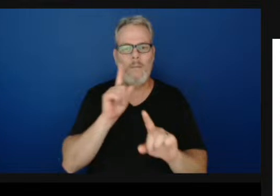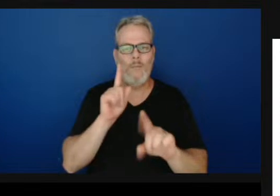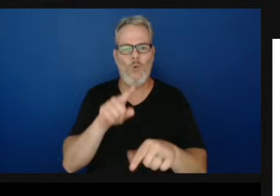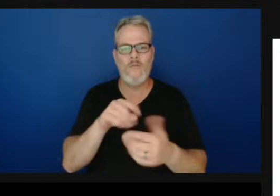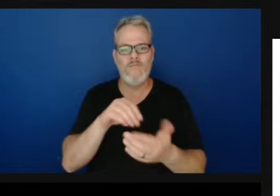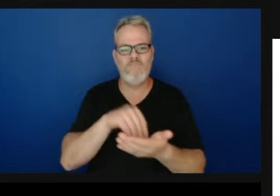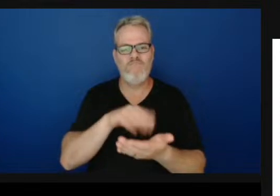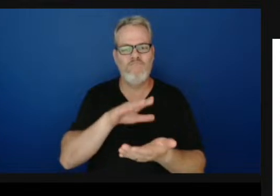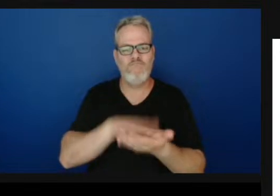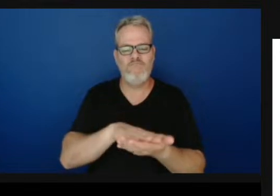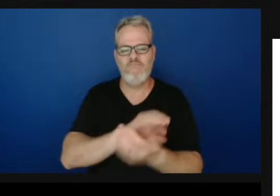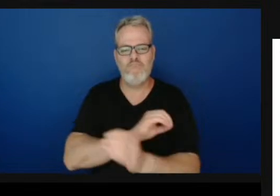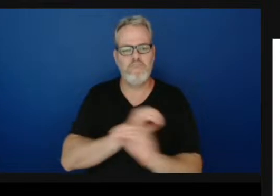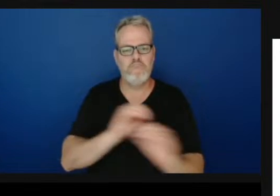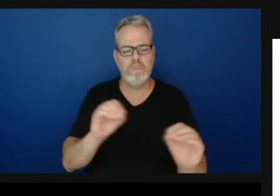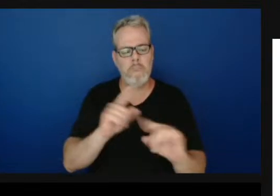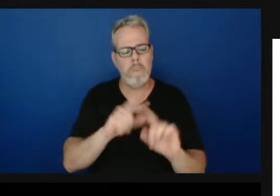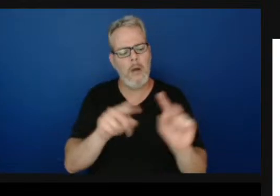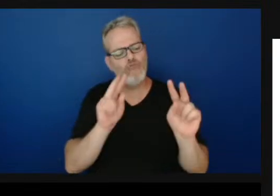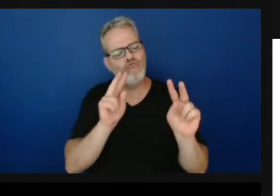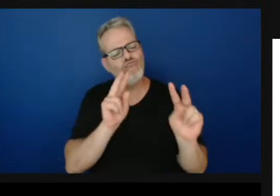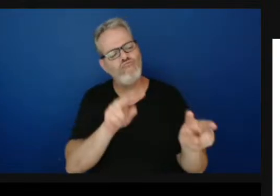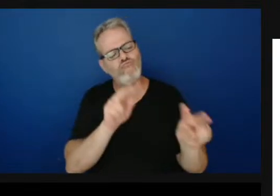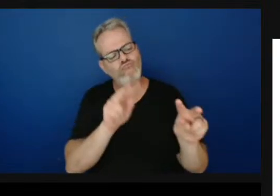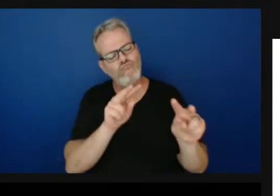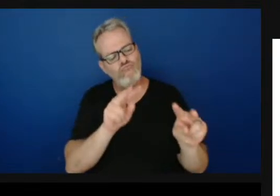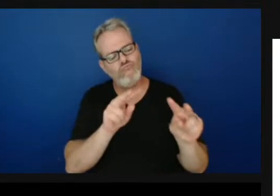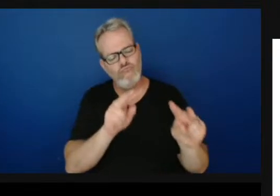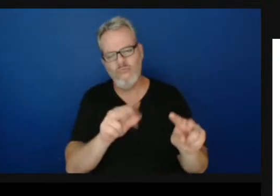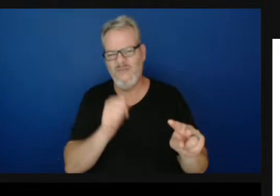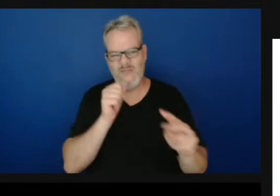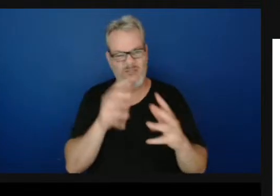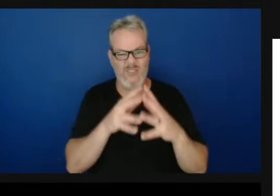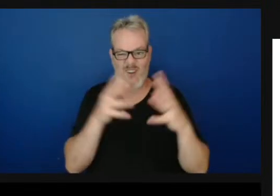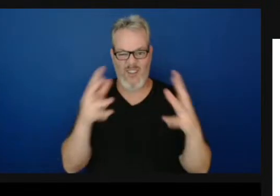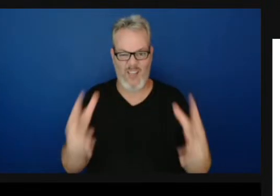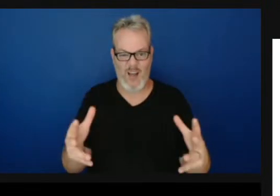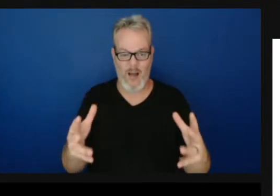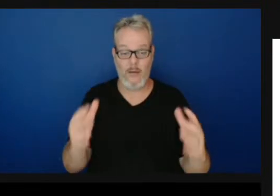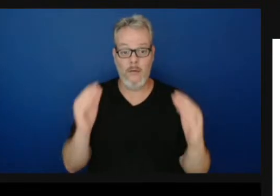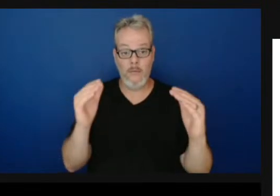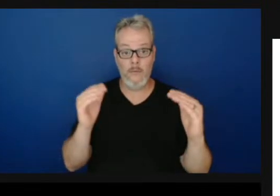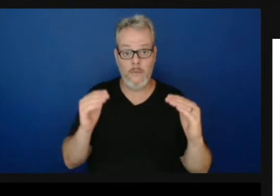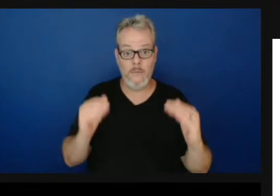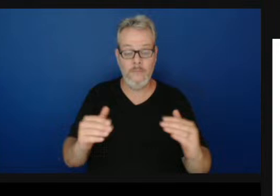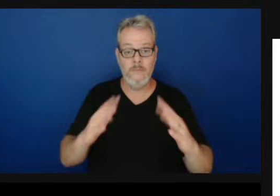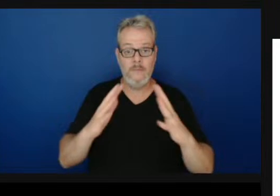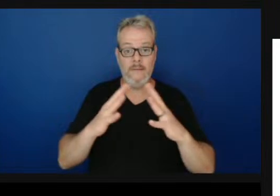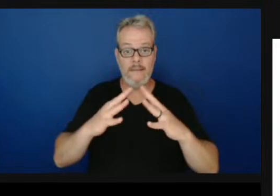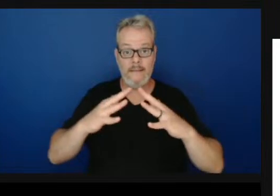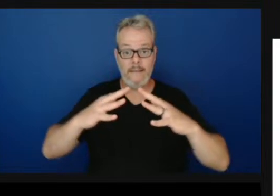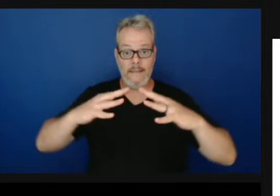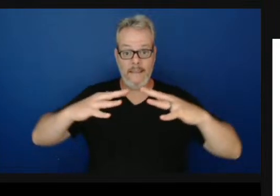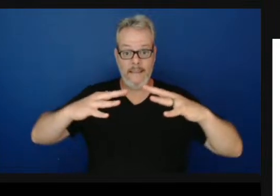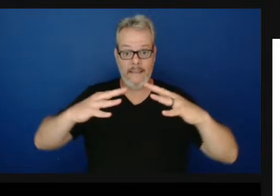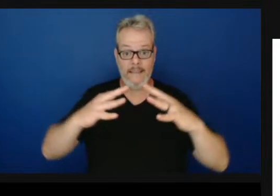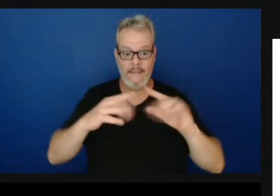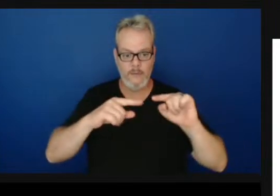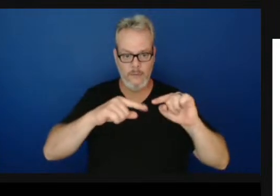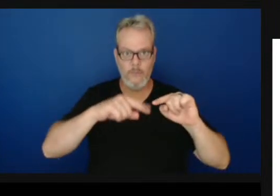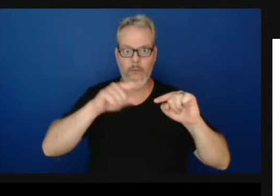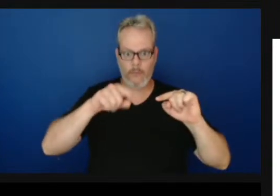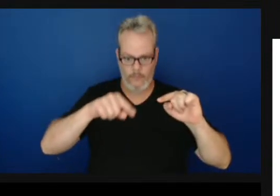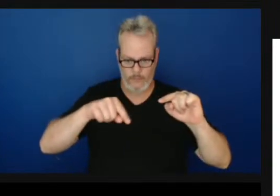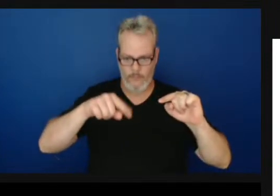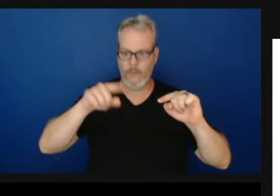is what there is to see. Not a whole lot right there. Looking at the tilt meter, you're seeing the daily wiggles from the